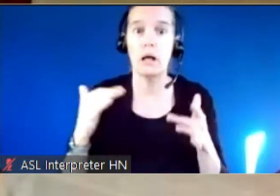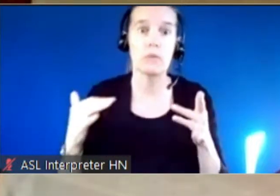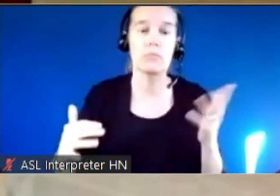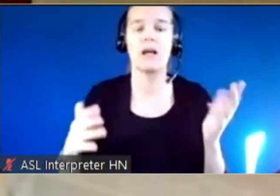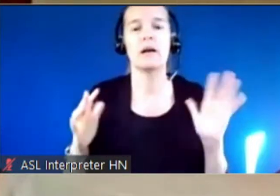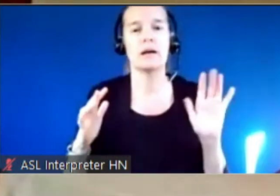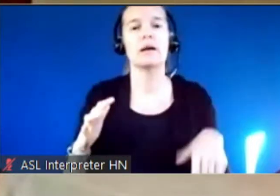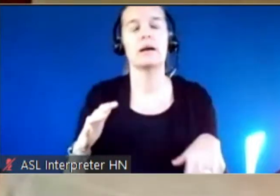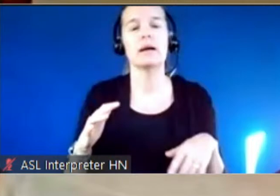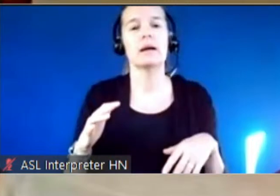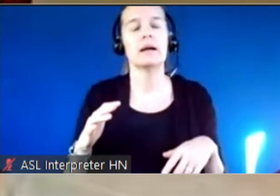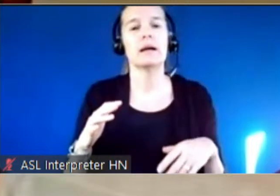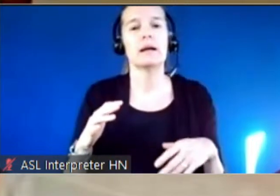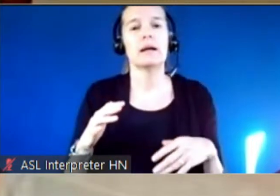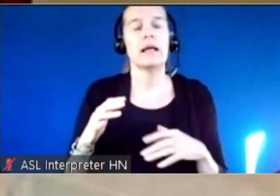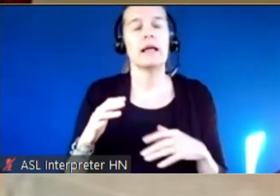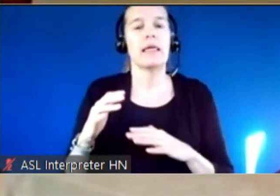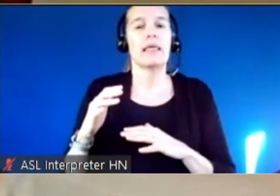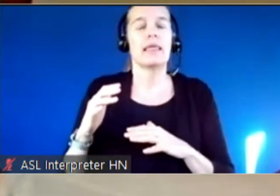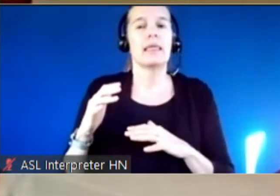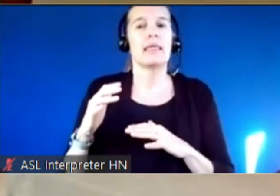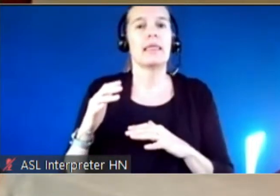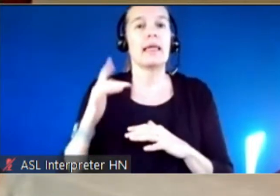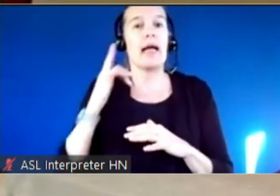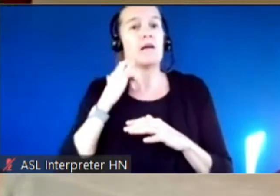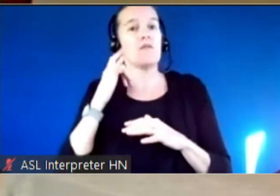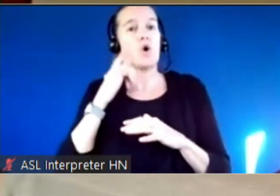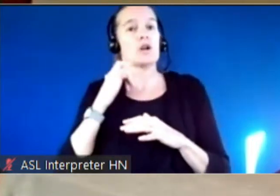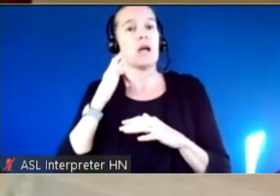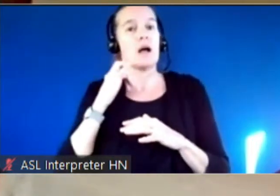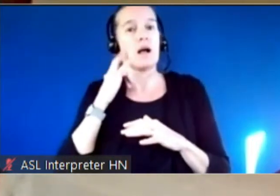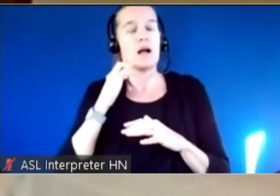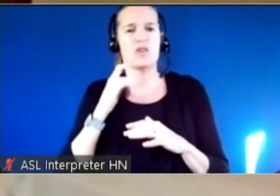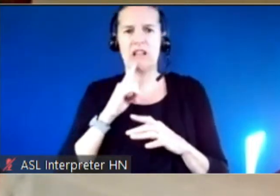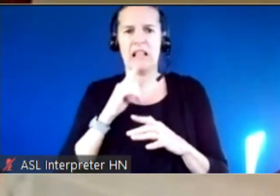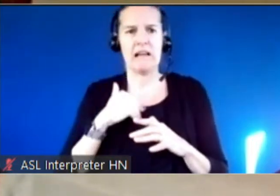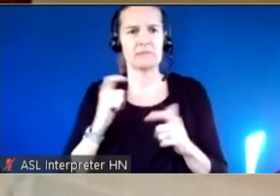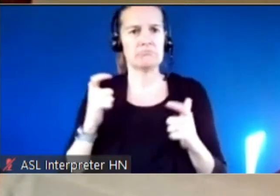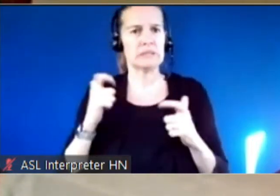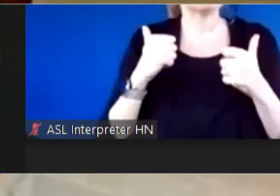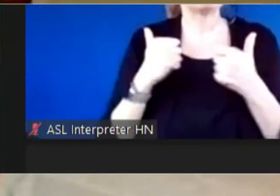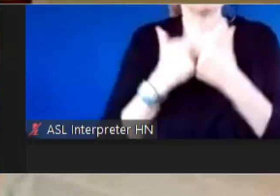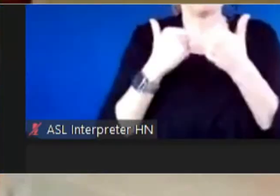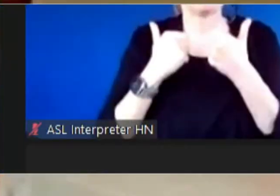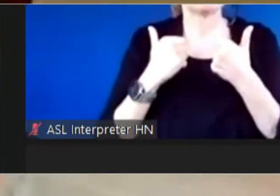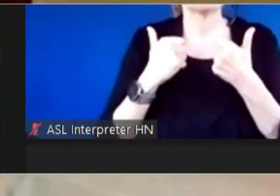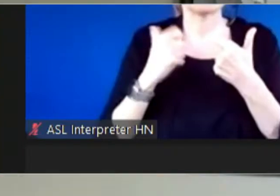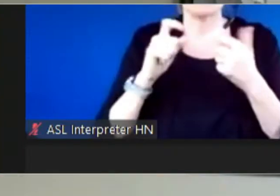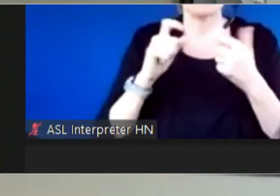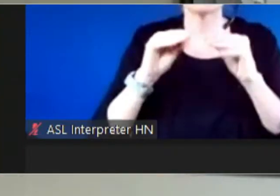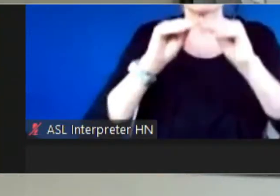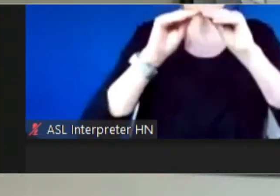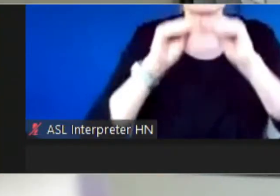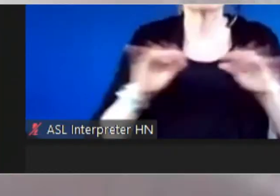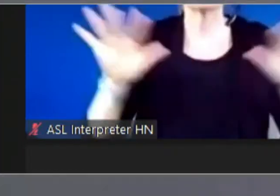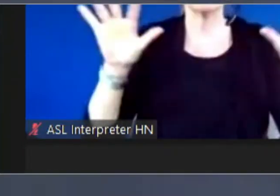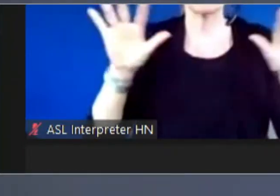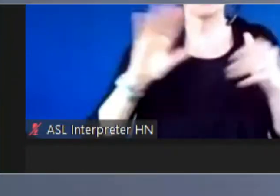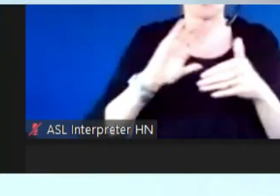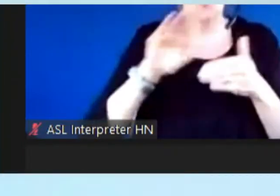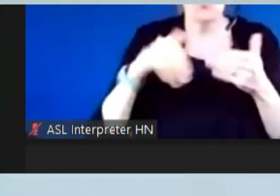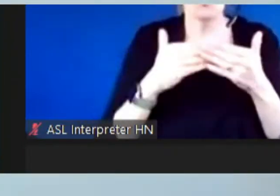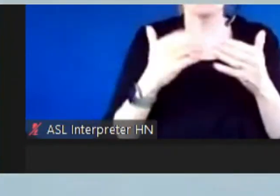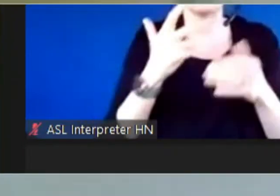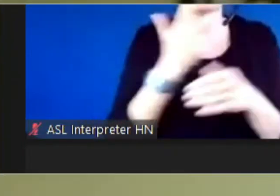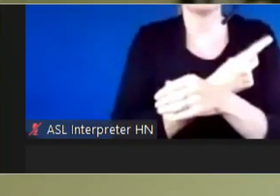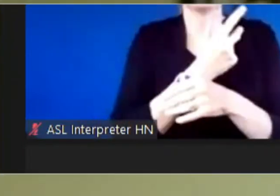task that the state is taking on as far as trying to distribute all the vaccine that we need. And one